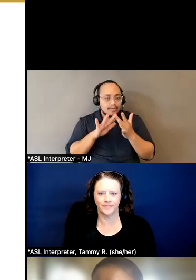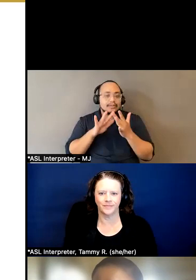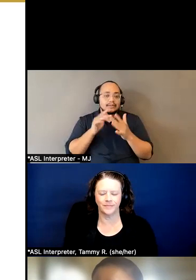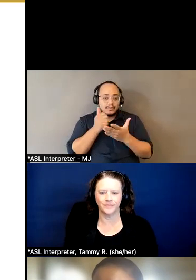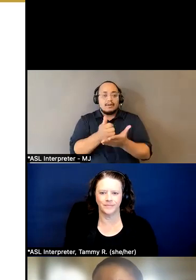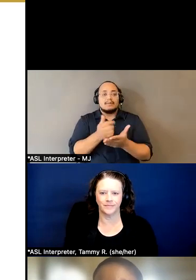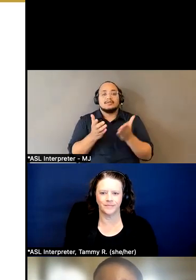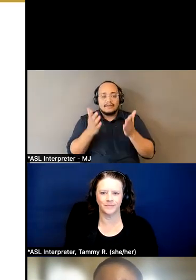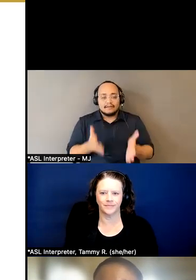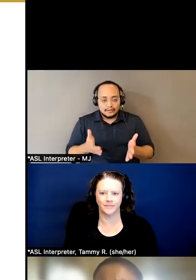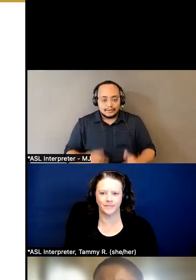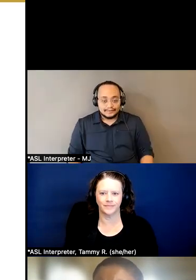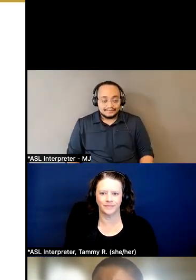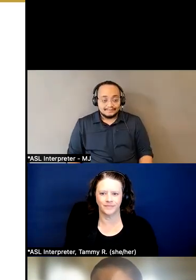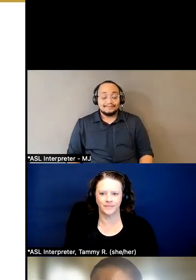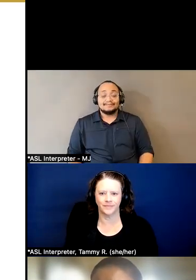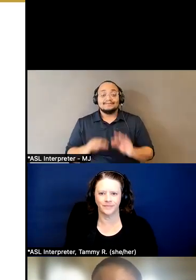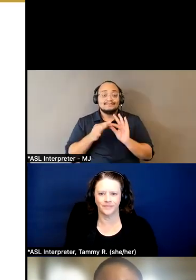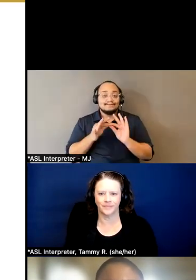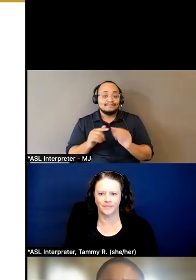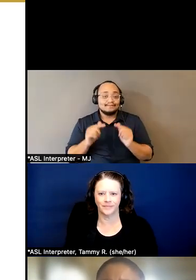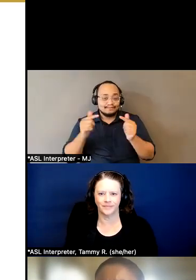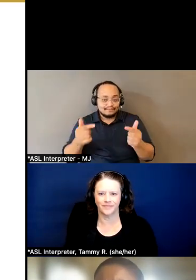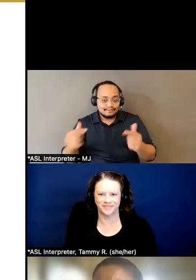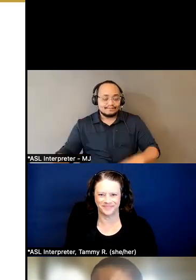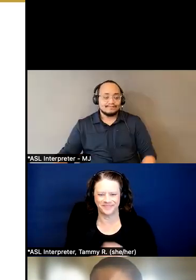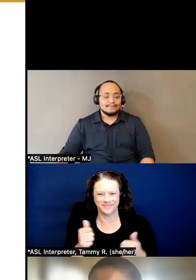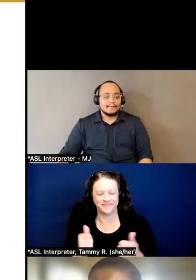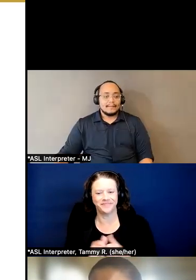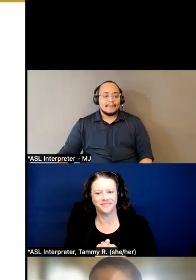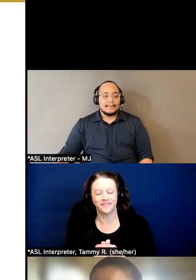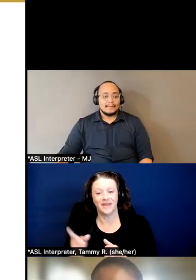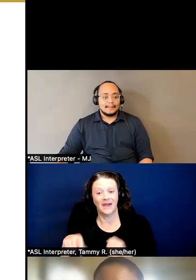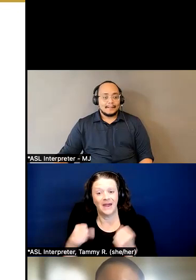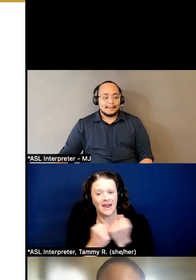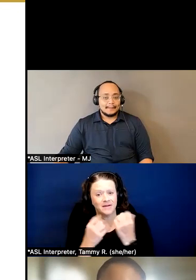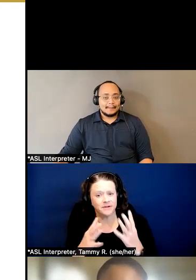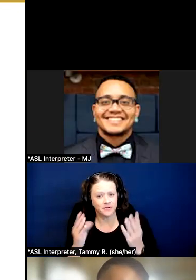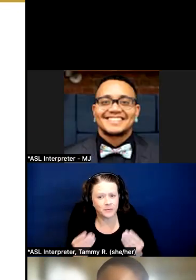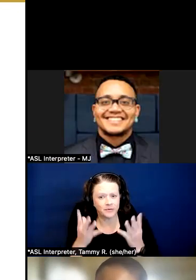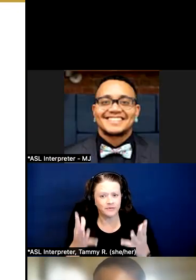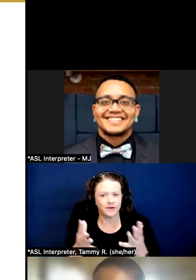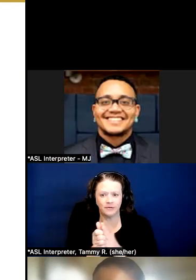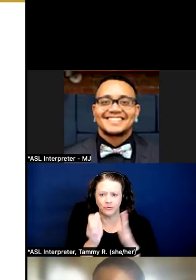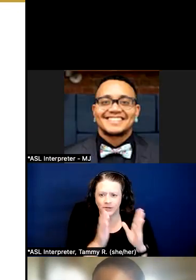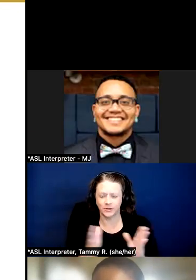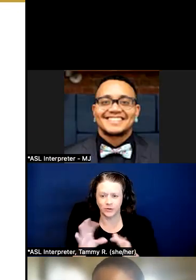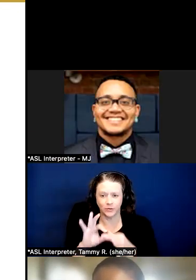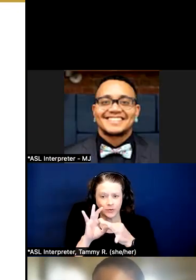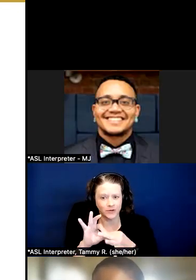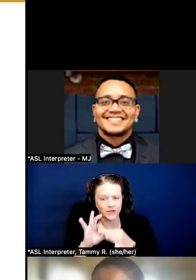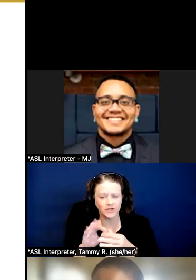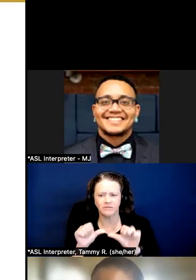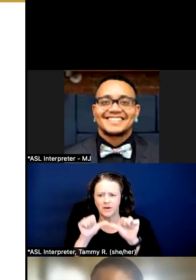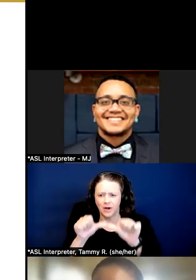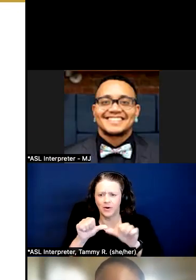survivors. In this role, they provide strategic coordination, ongoing training on regulations